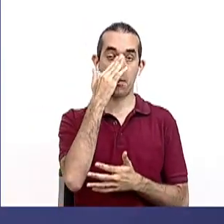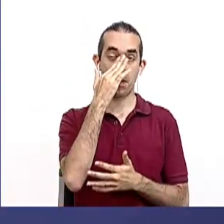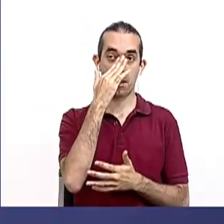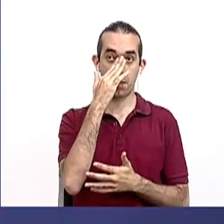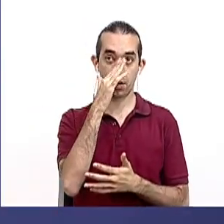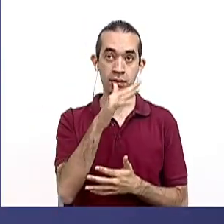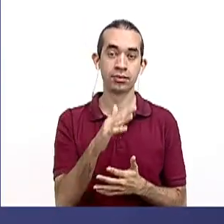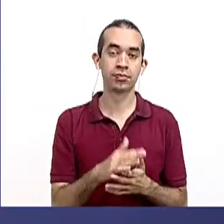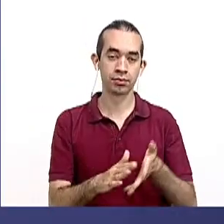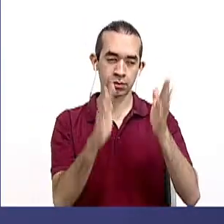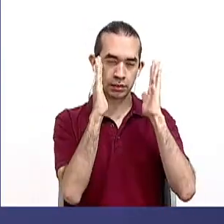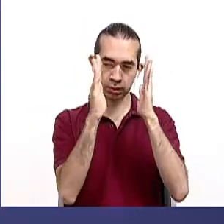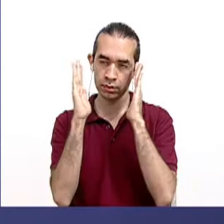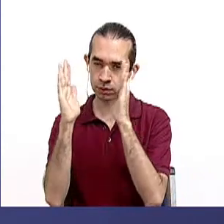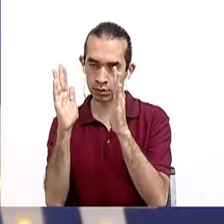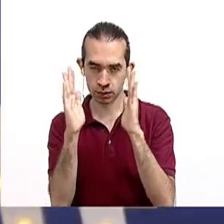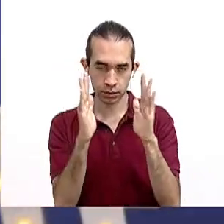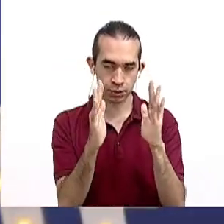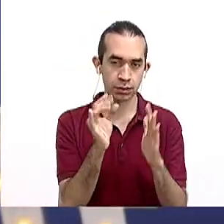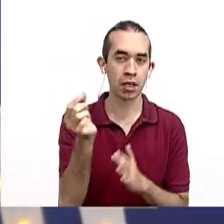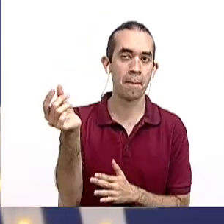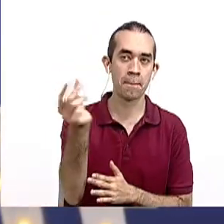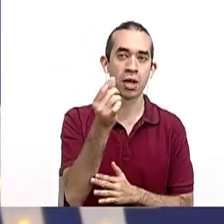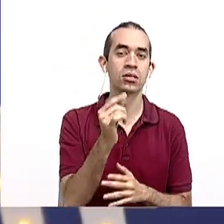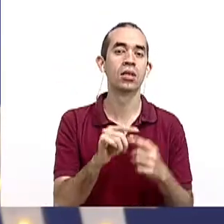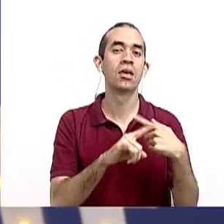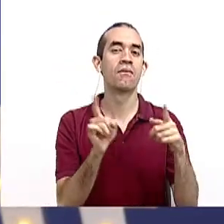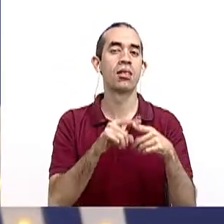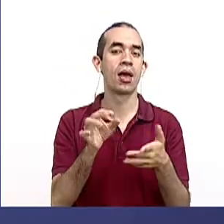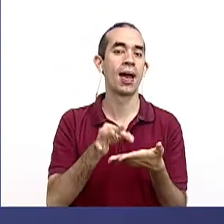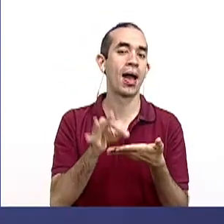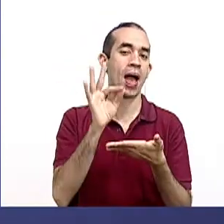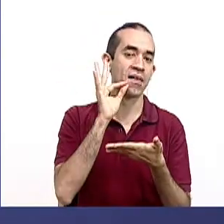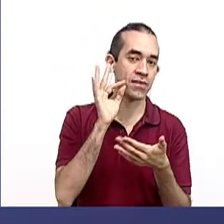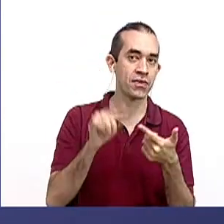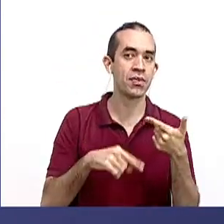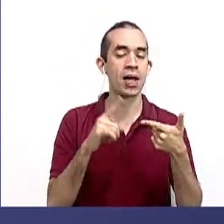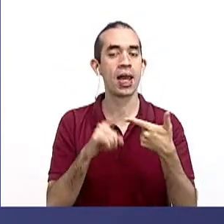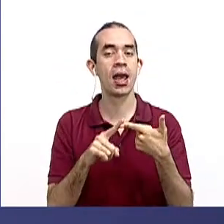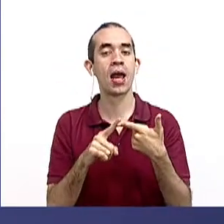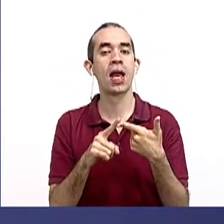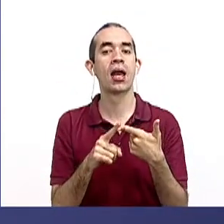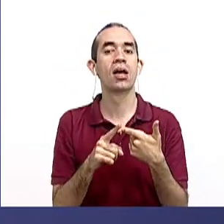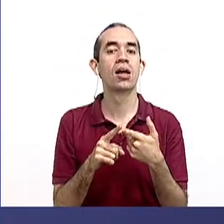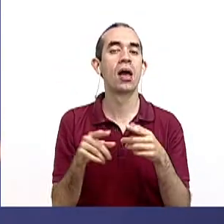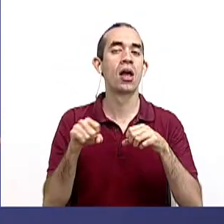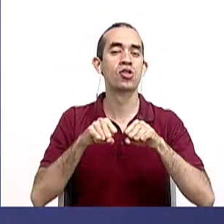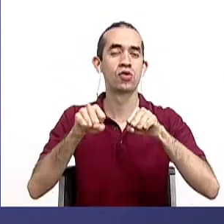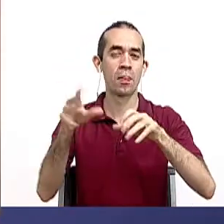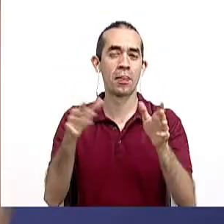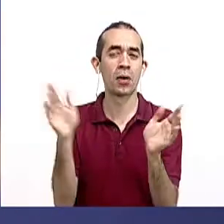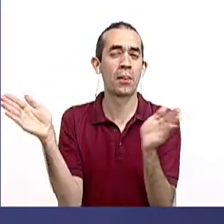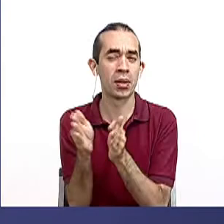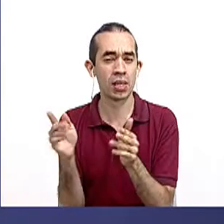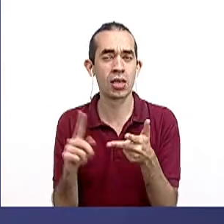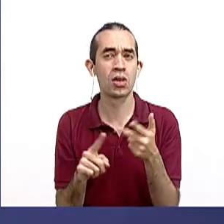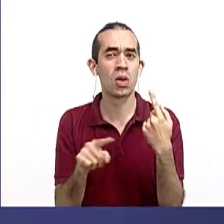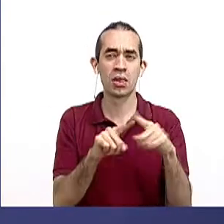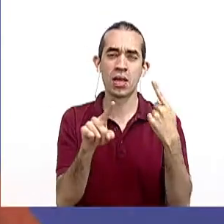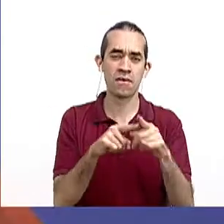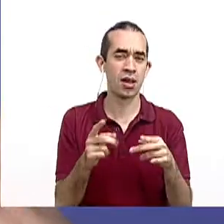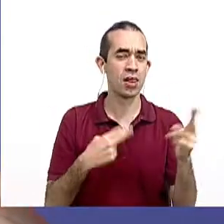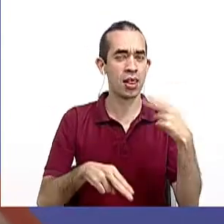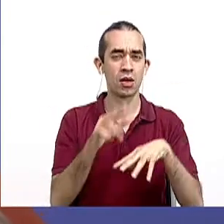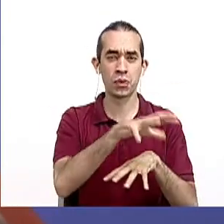paying attention to the pricing in coffee shops, convenience stores, and all kinds of businesses in my